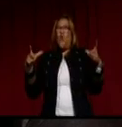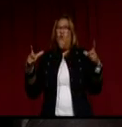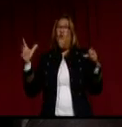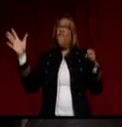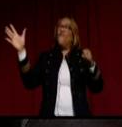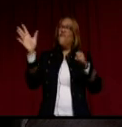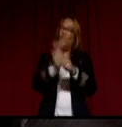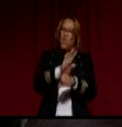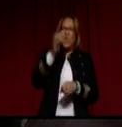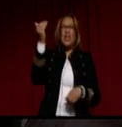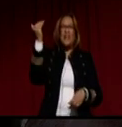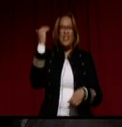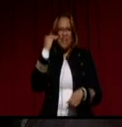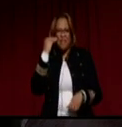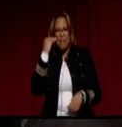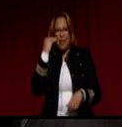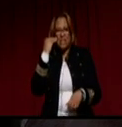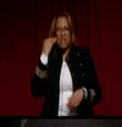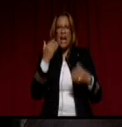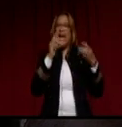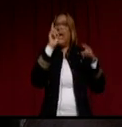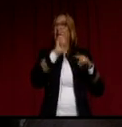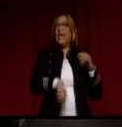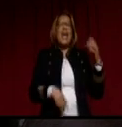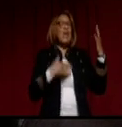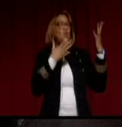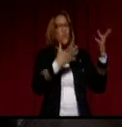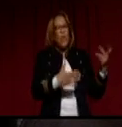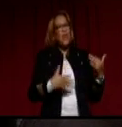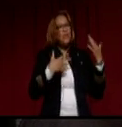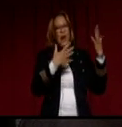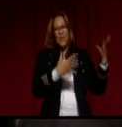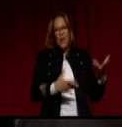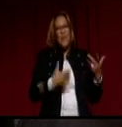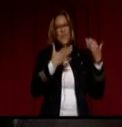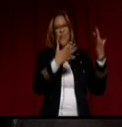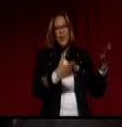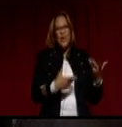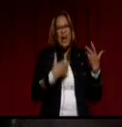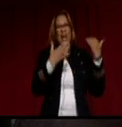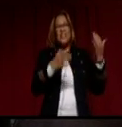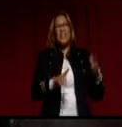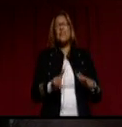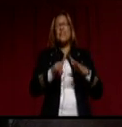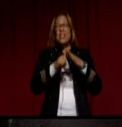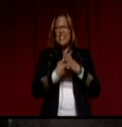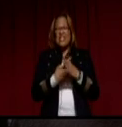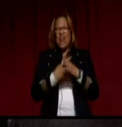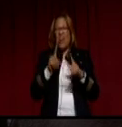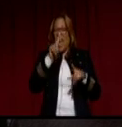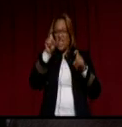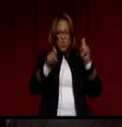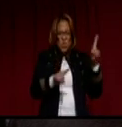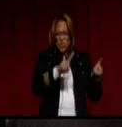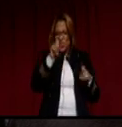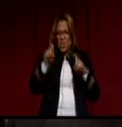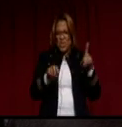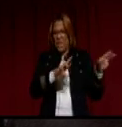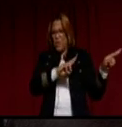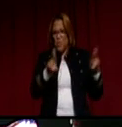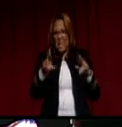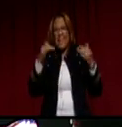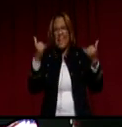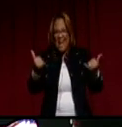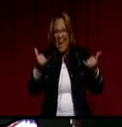information, and so I cannot wait to hear from them. You get a chance to start getting your questions ready right